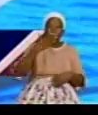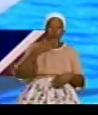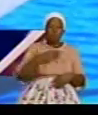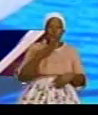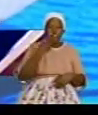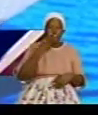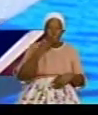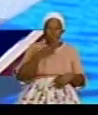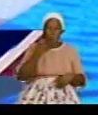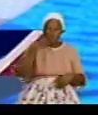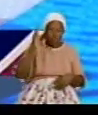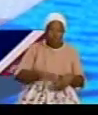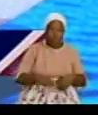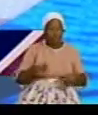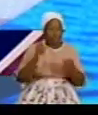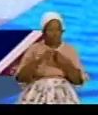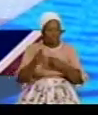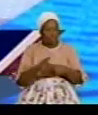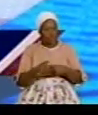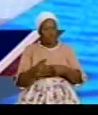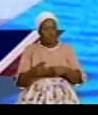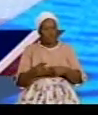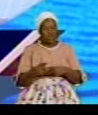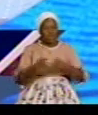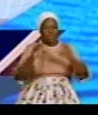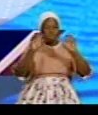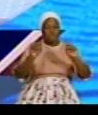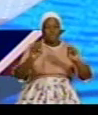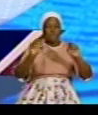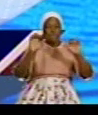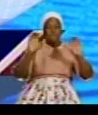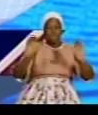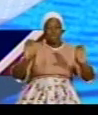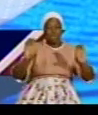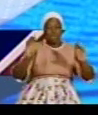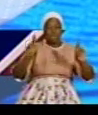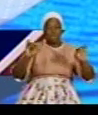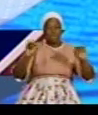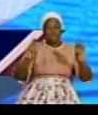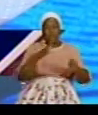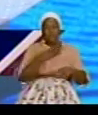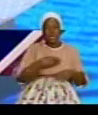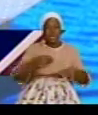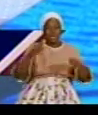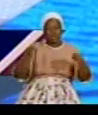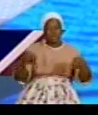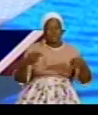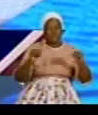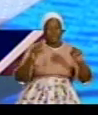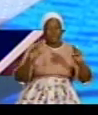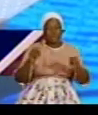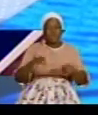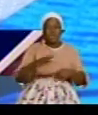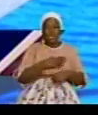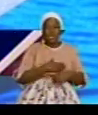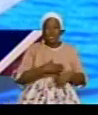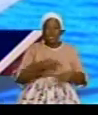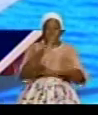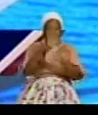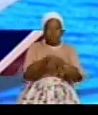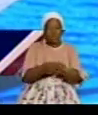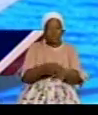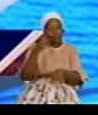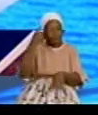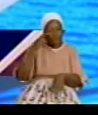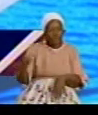Pharisees, hypocrites, for ye compass sea and land to make one proselyte, one